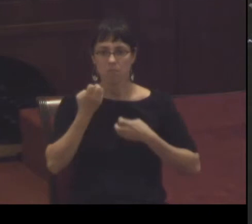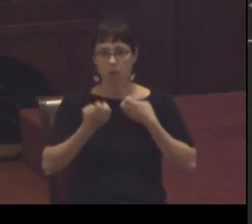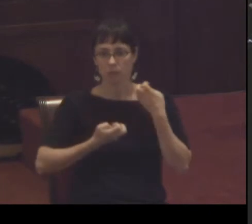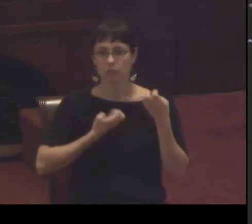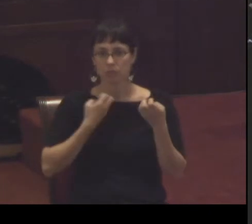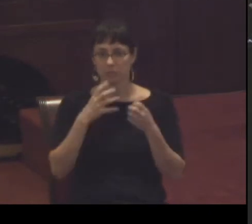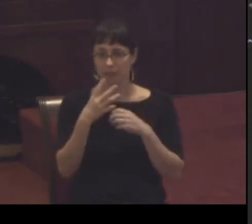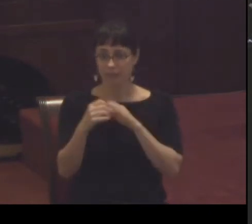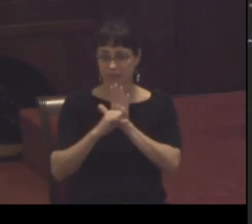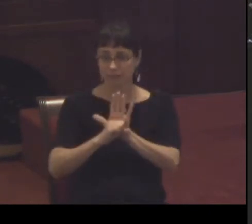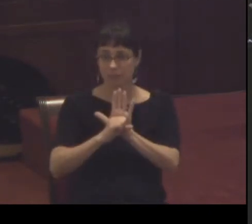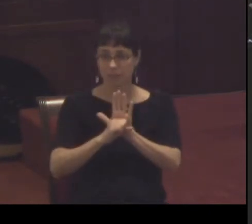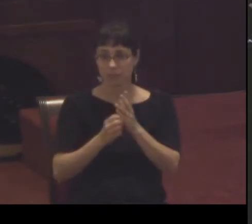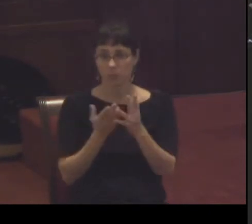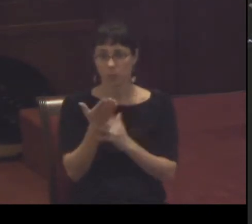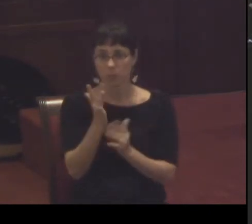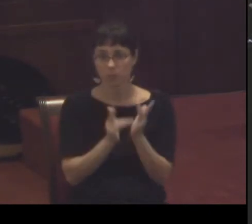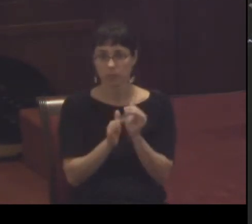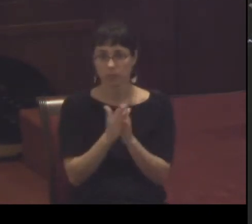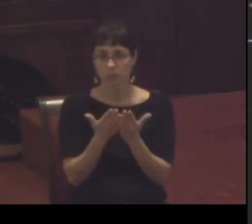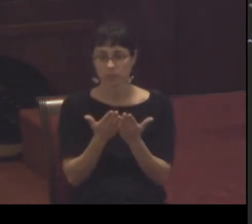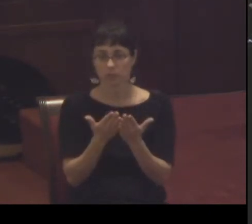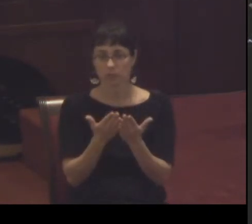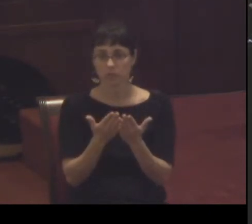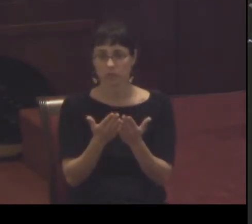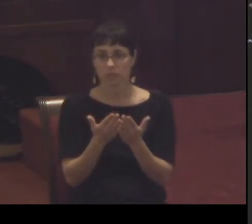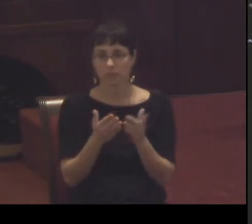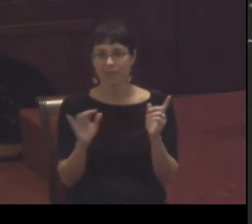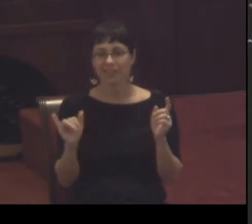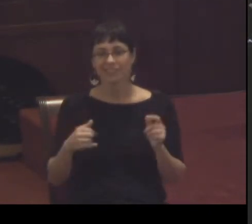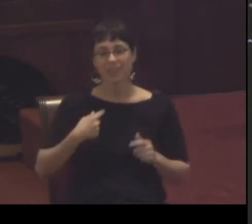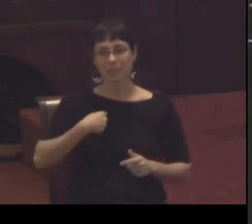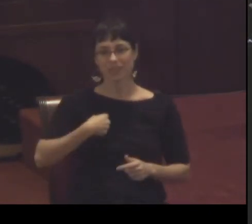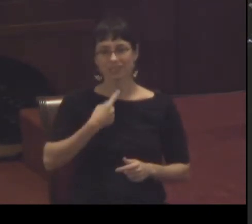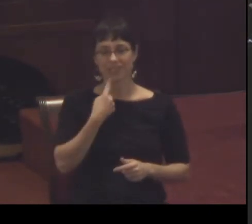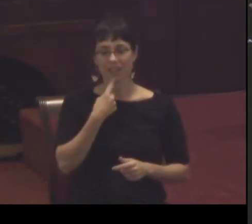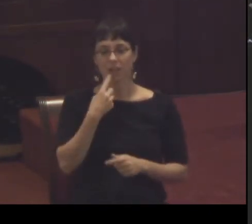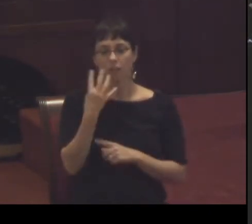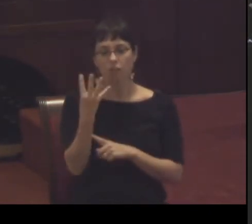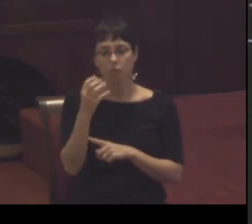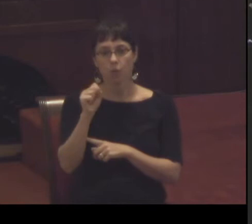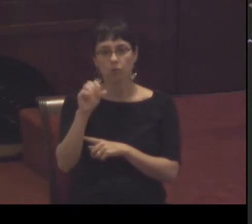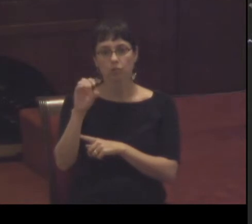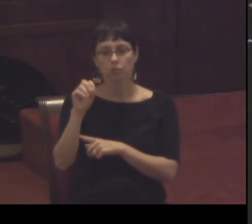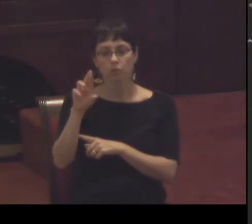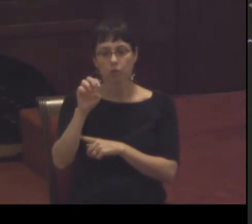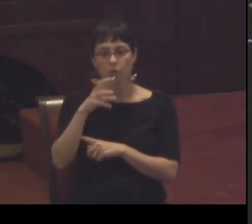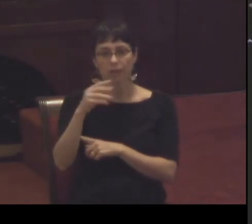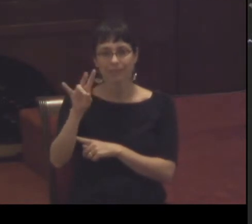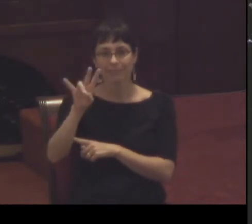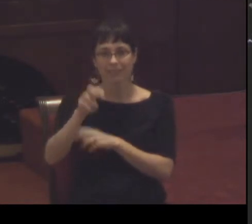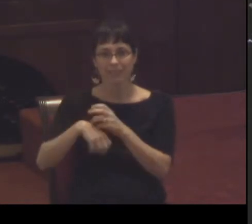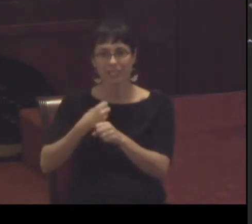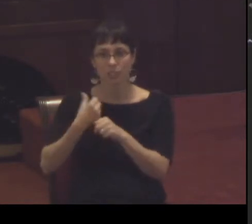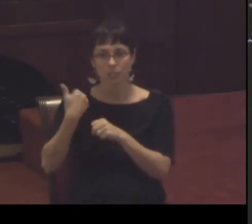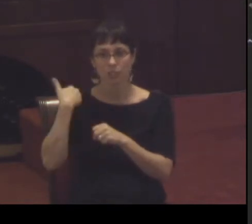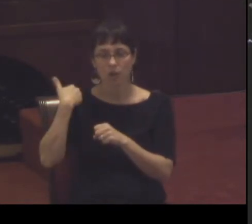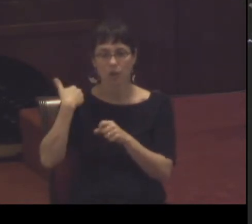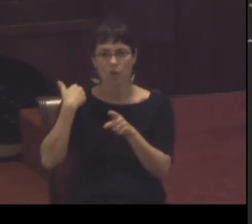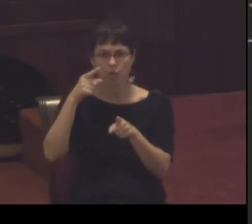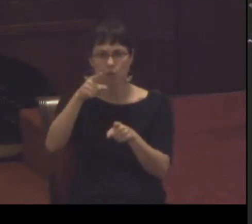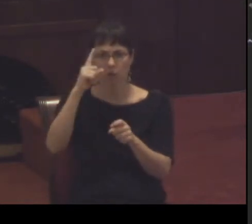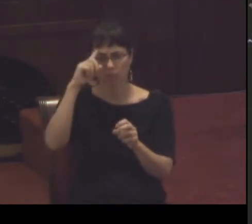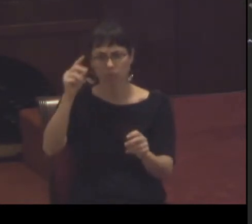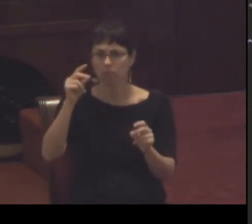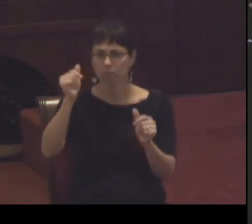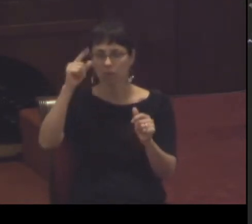if I started a message saying four score and seven years ago you would recognize that illusion to Lincoln's great